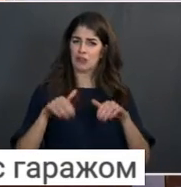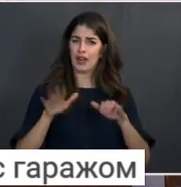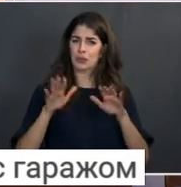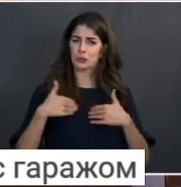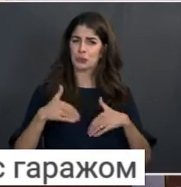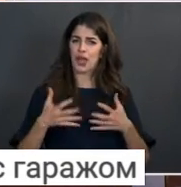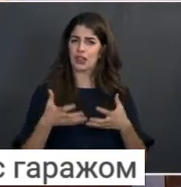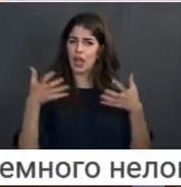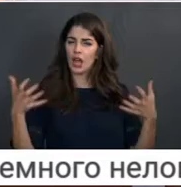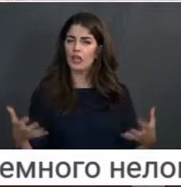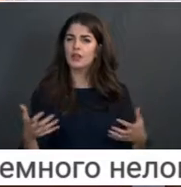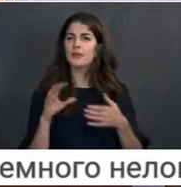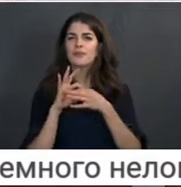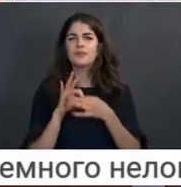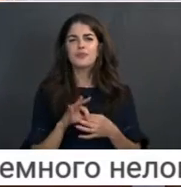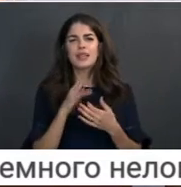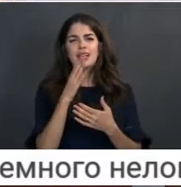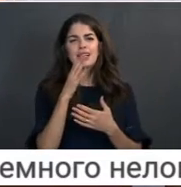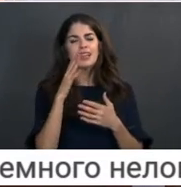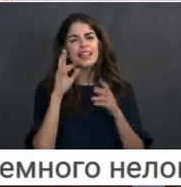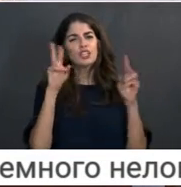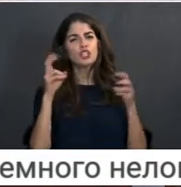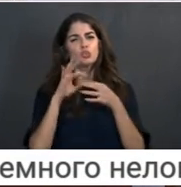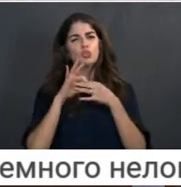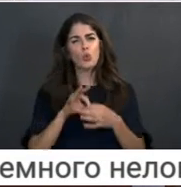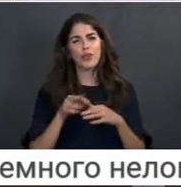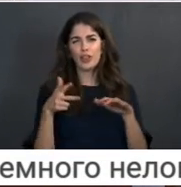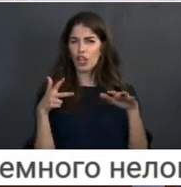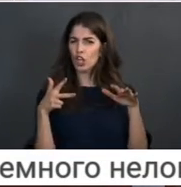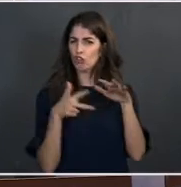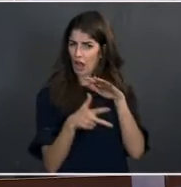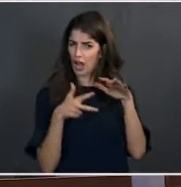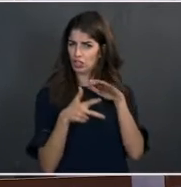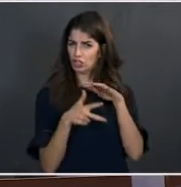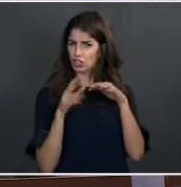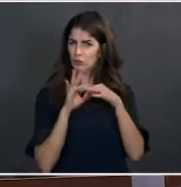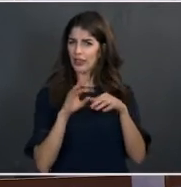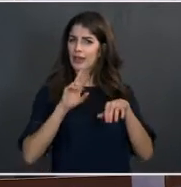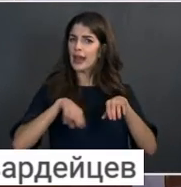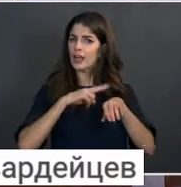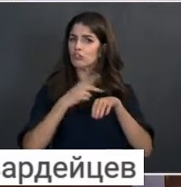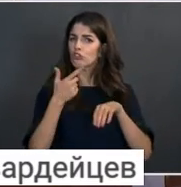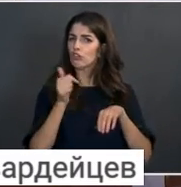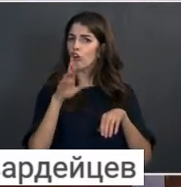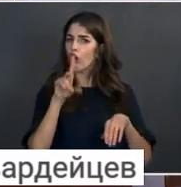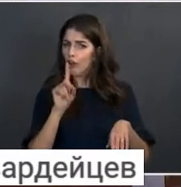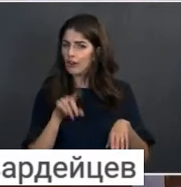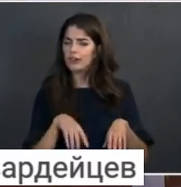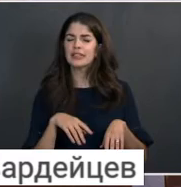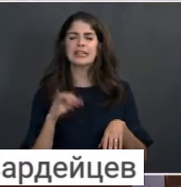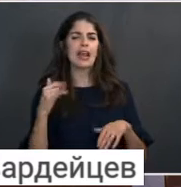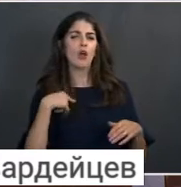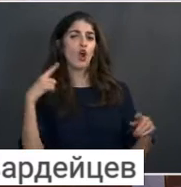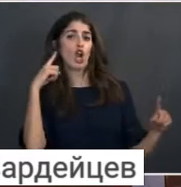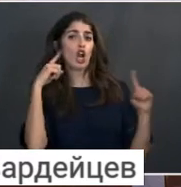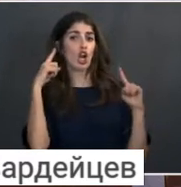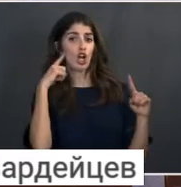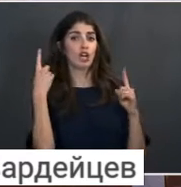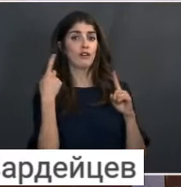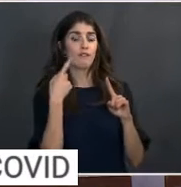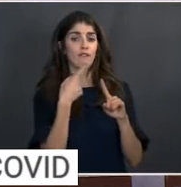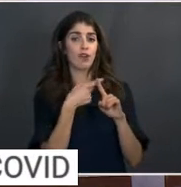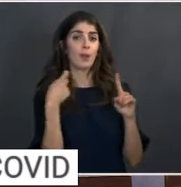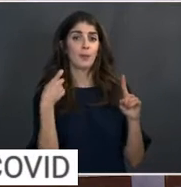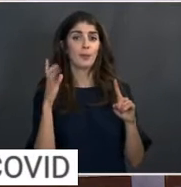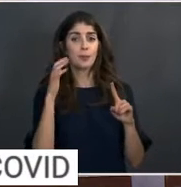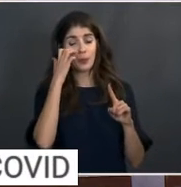incident with the garage with the National Guard that was kind of embarrassing, and now I'm hearing from spouses of Guards